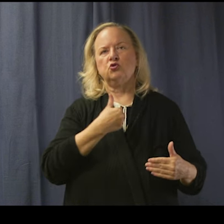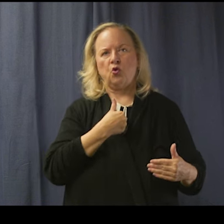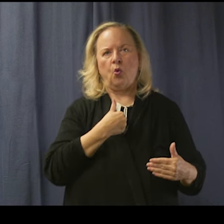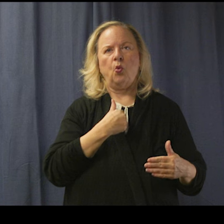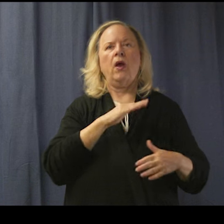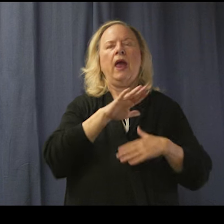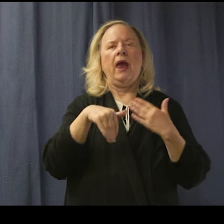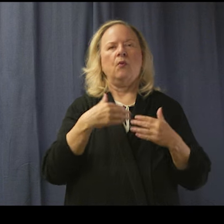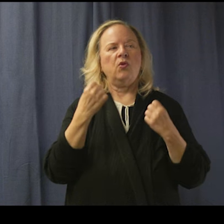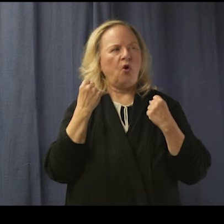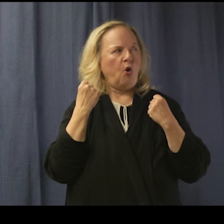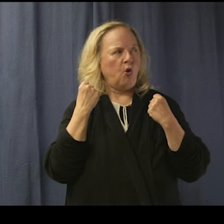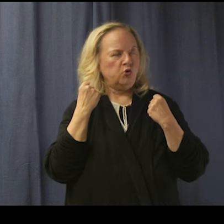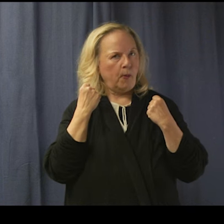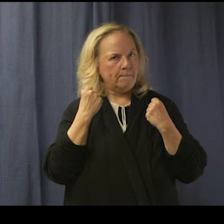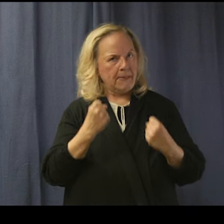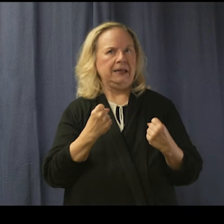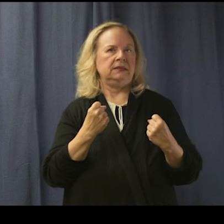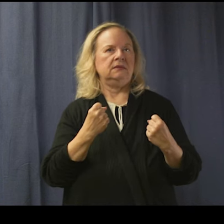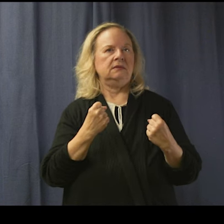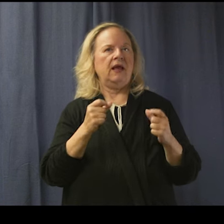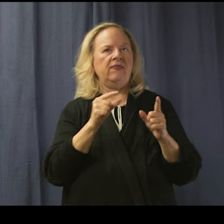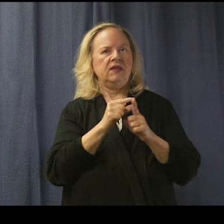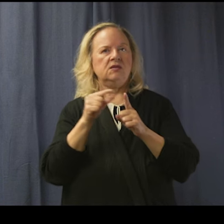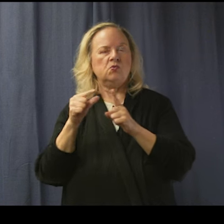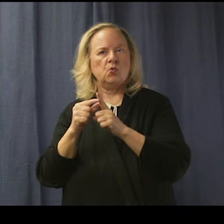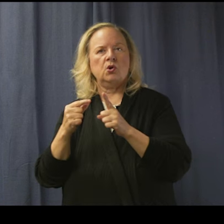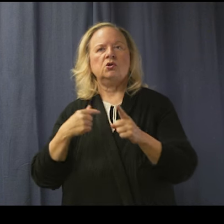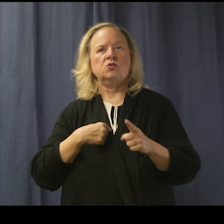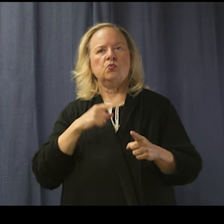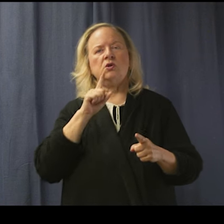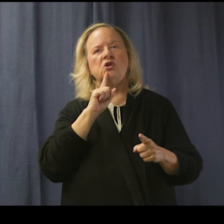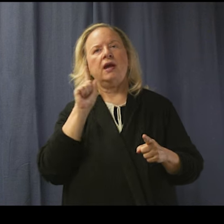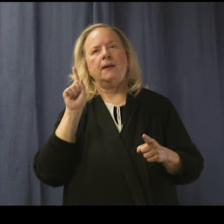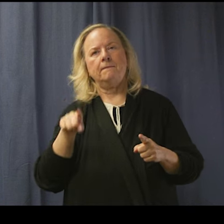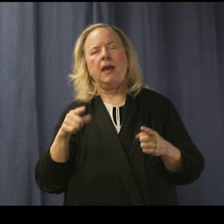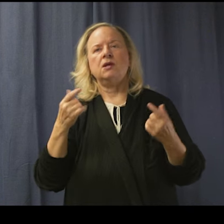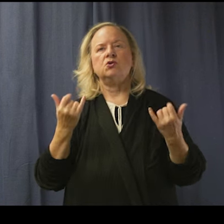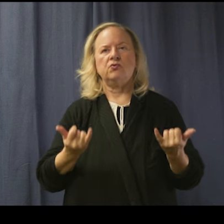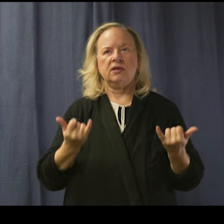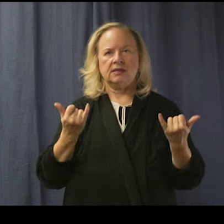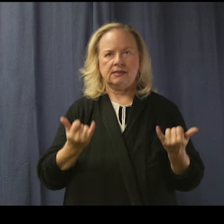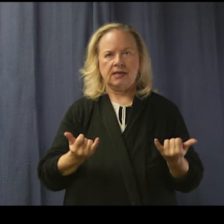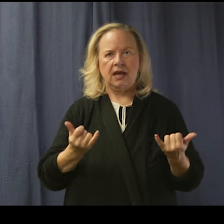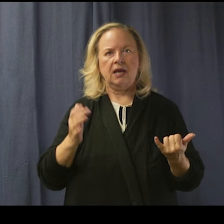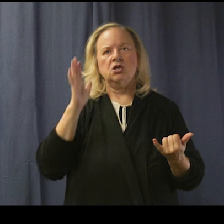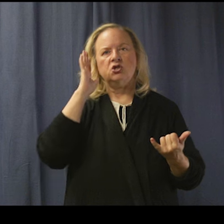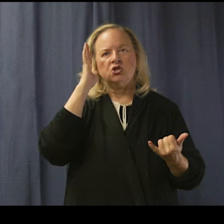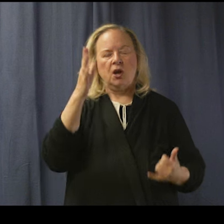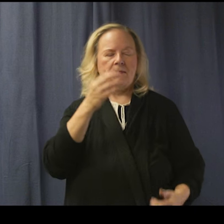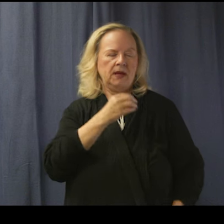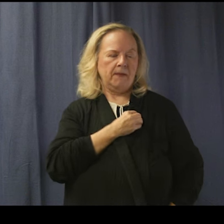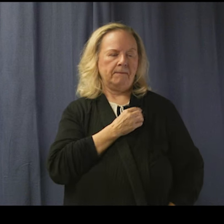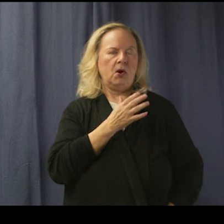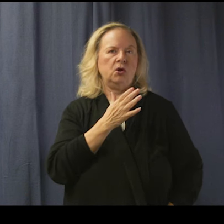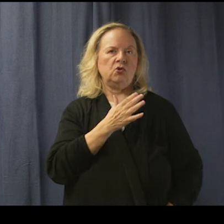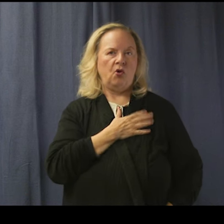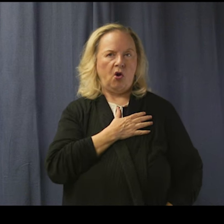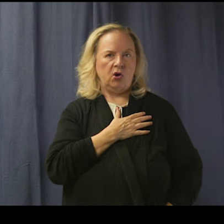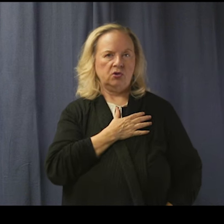all your soul, and with all your might. And these words which I command you this day shall